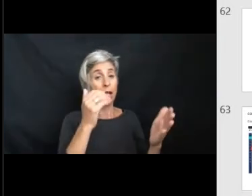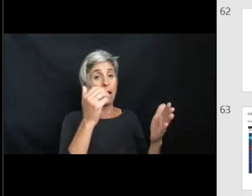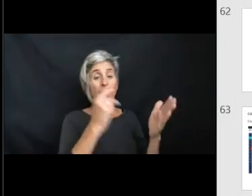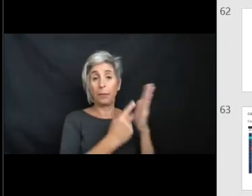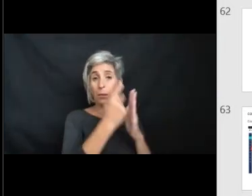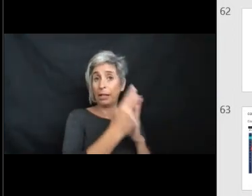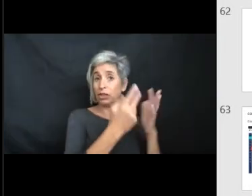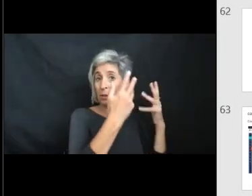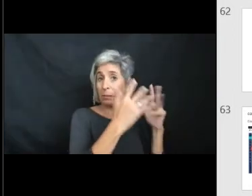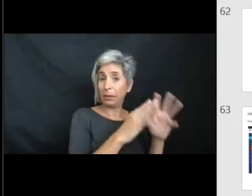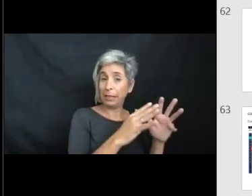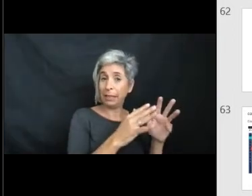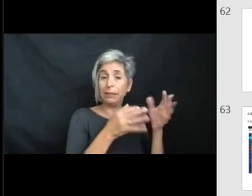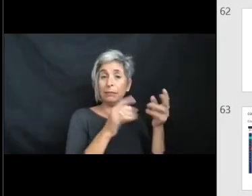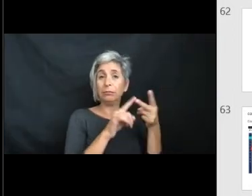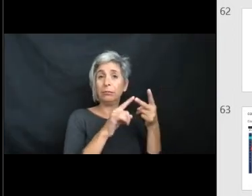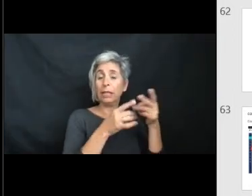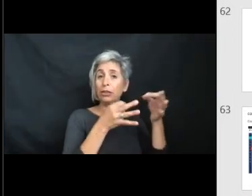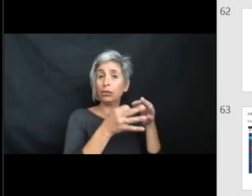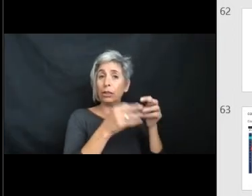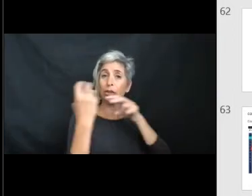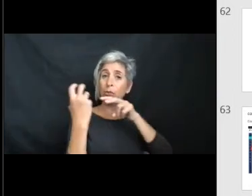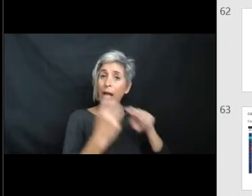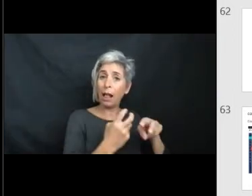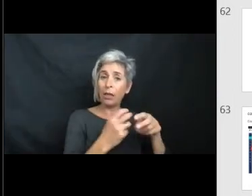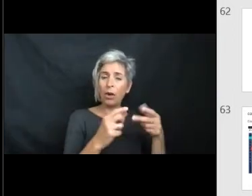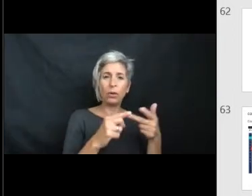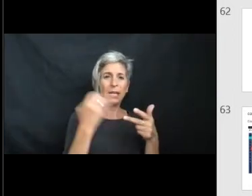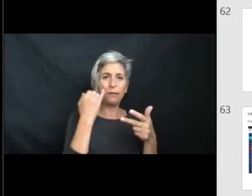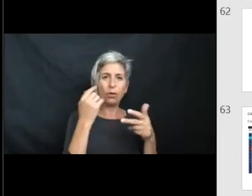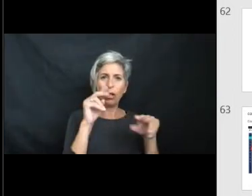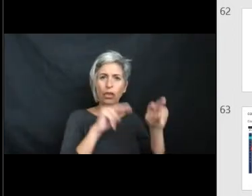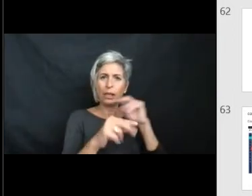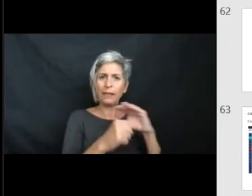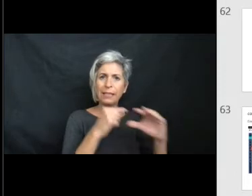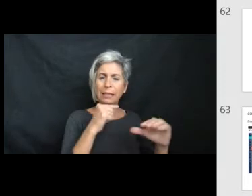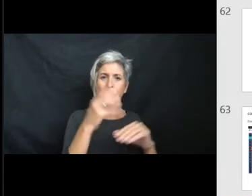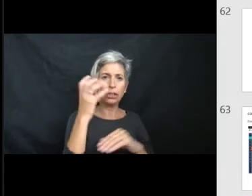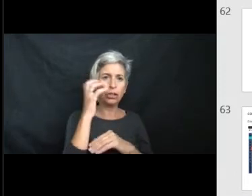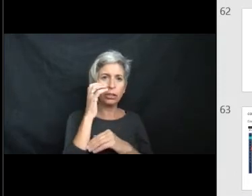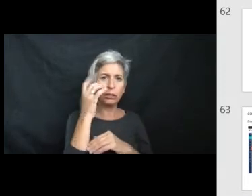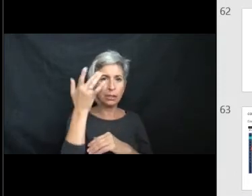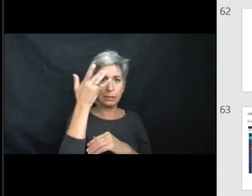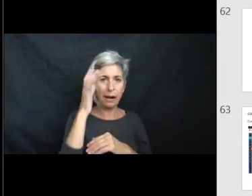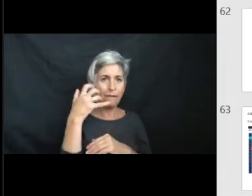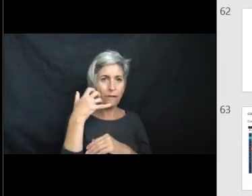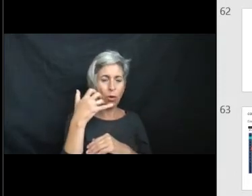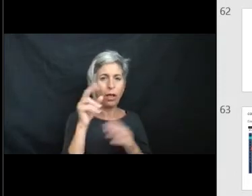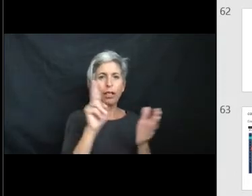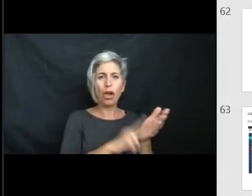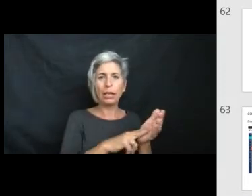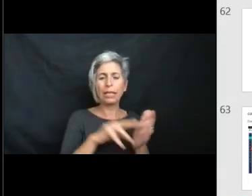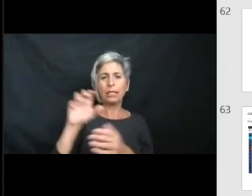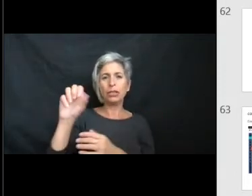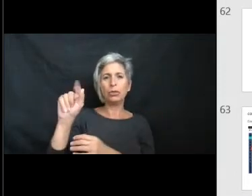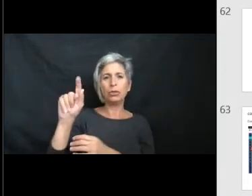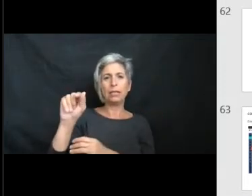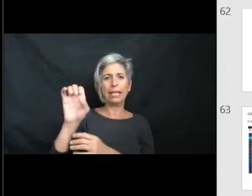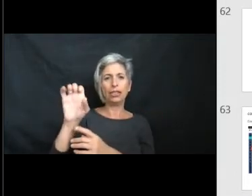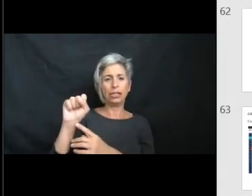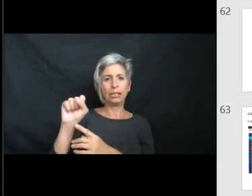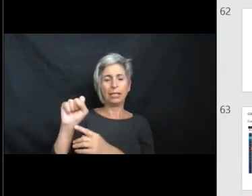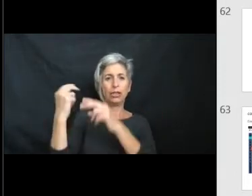give you instructions on how you can download it. So if you're looking at this email on your smartphone, you know that you need to log into Sages and download